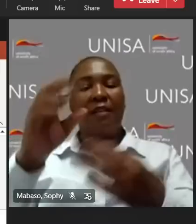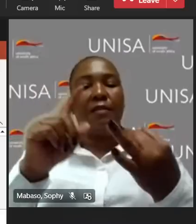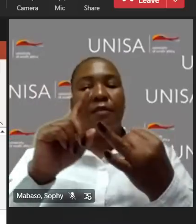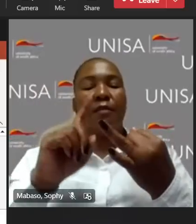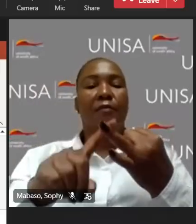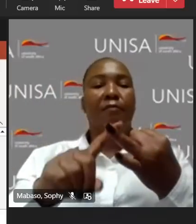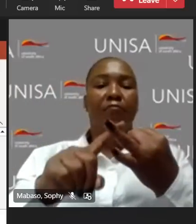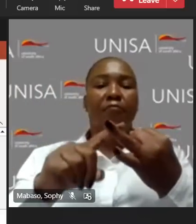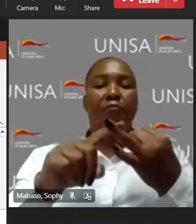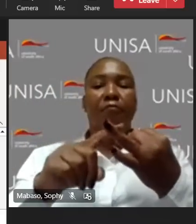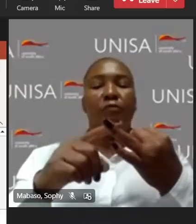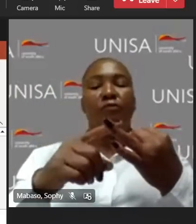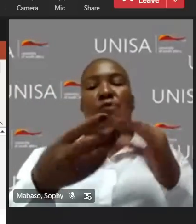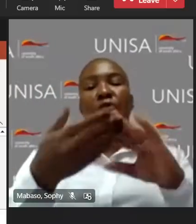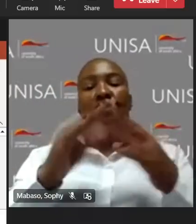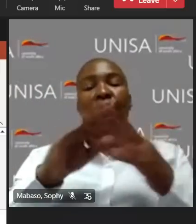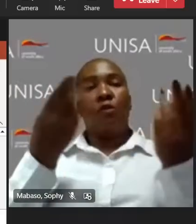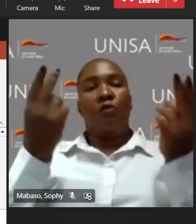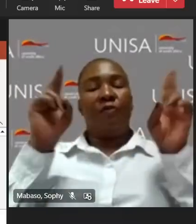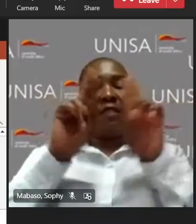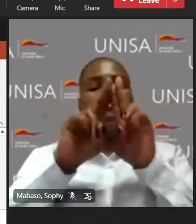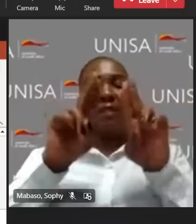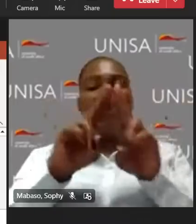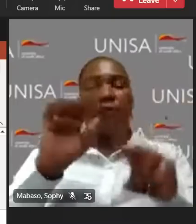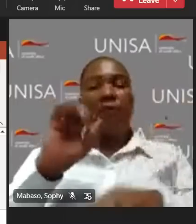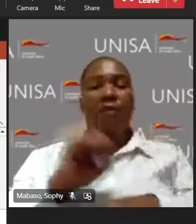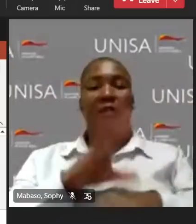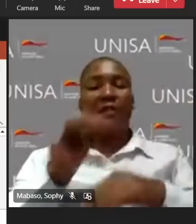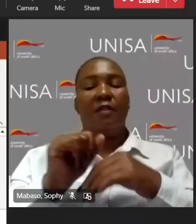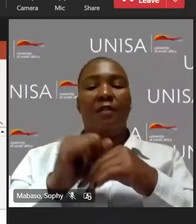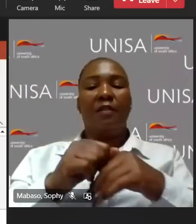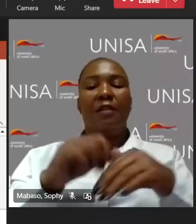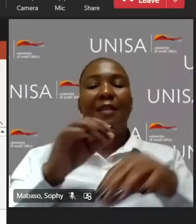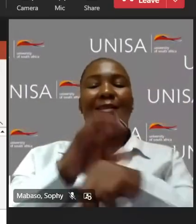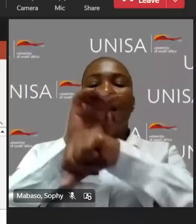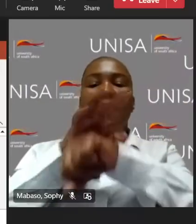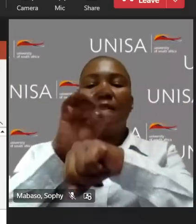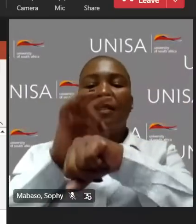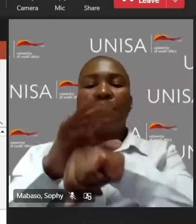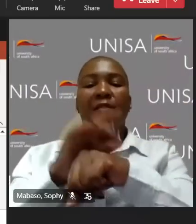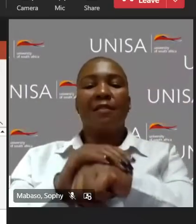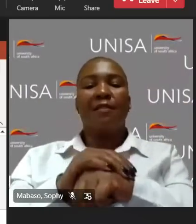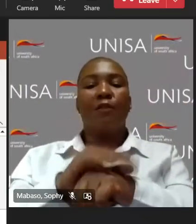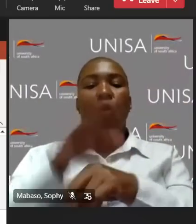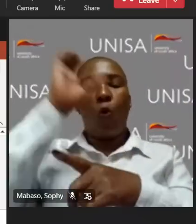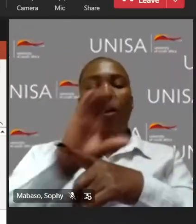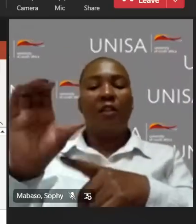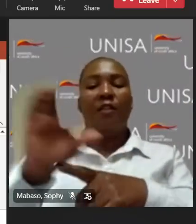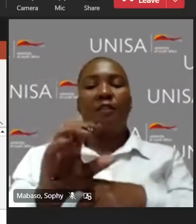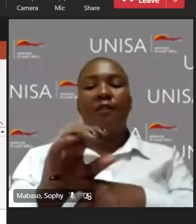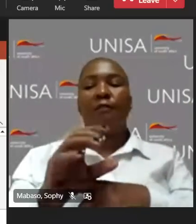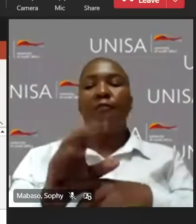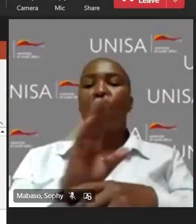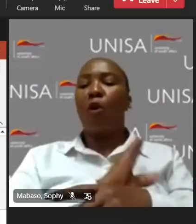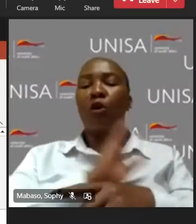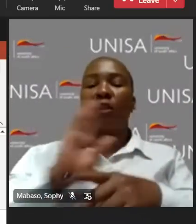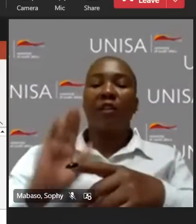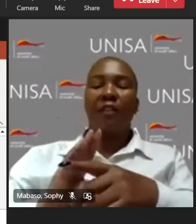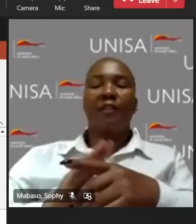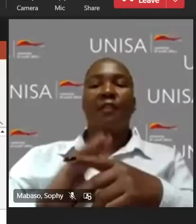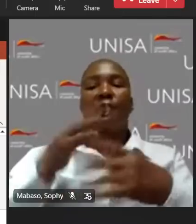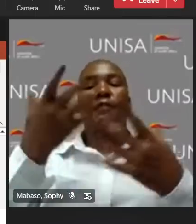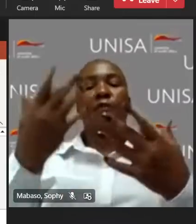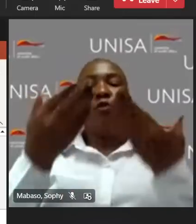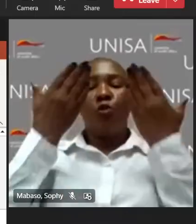committees of the universities, such as the council, college boards, and the student funding